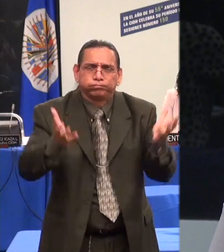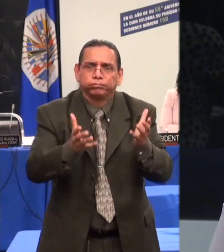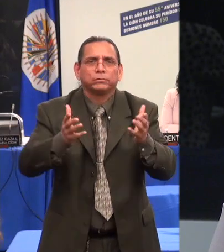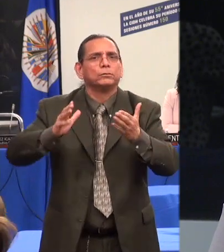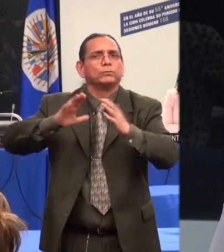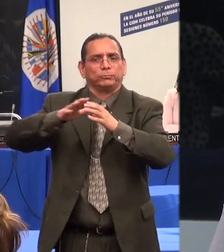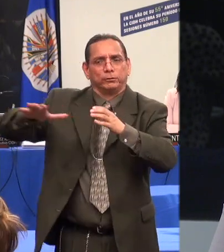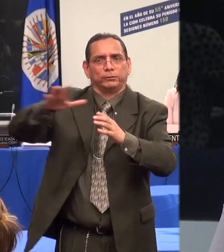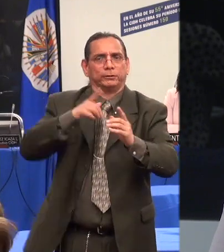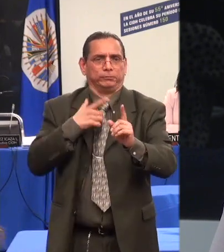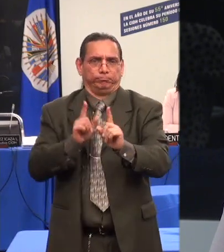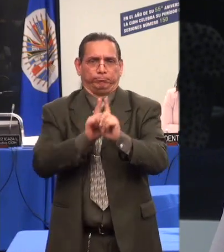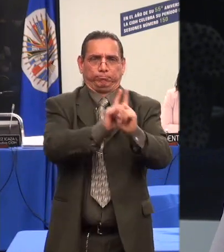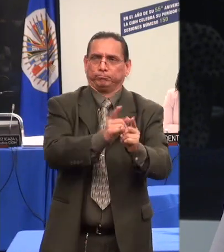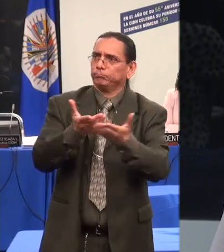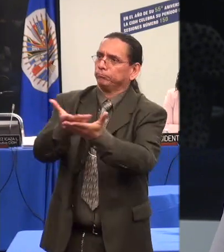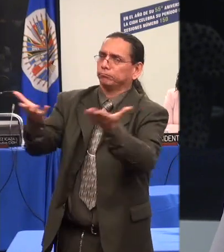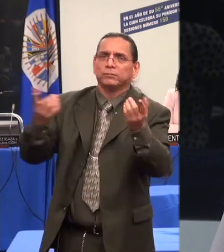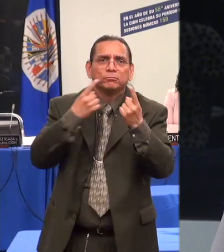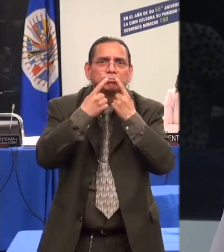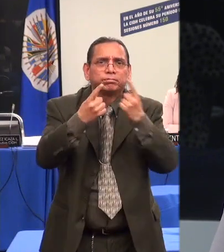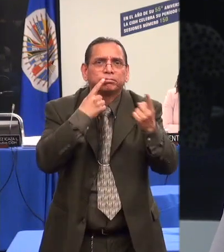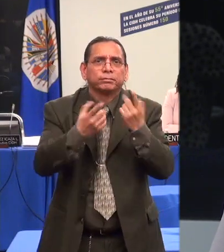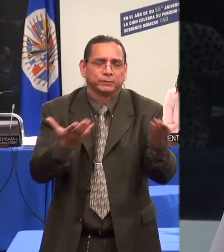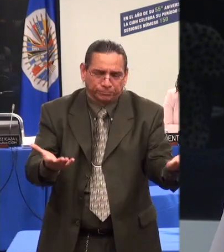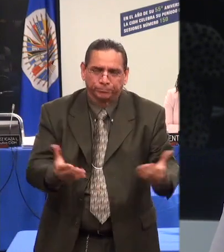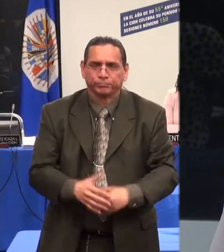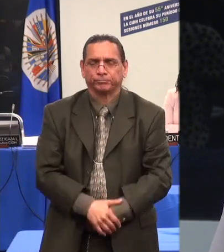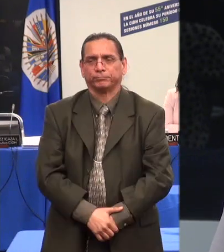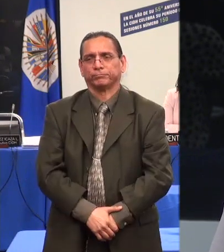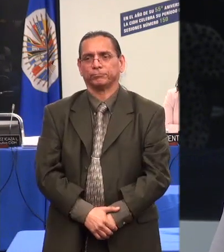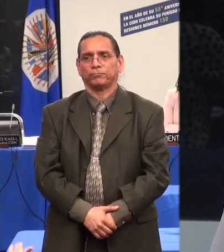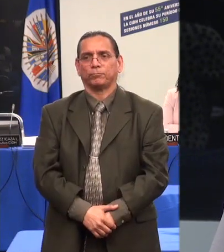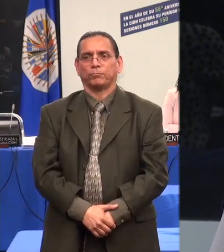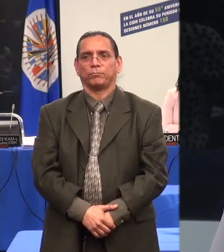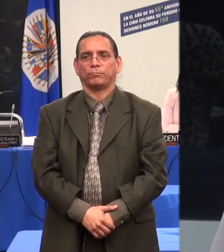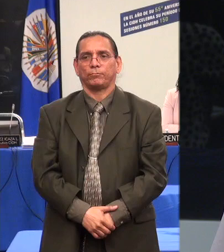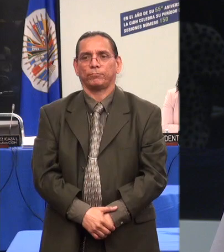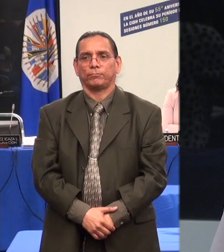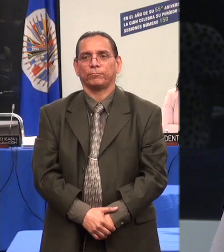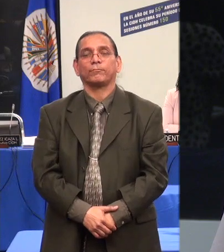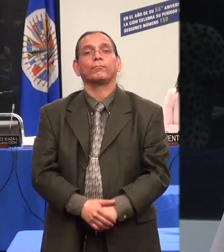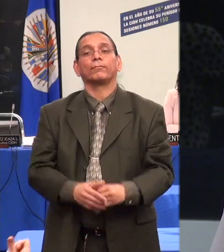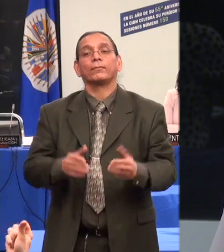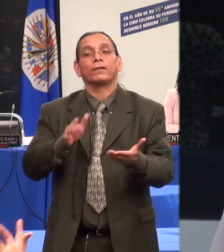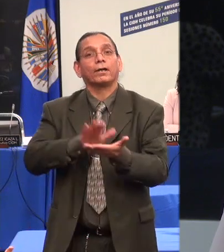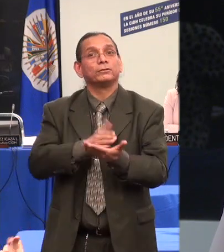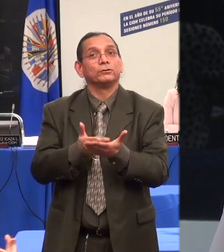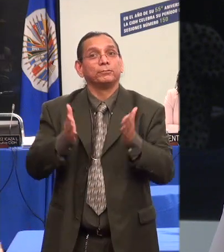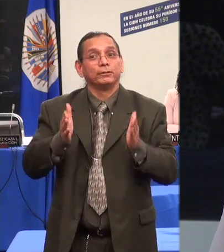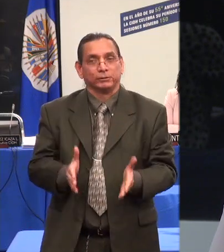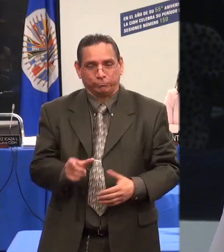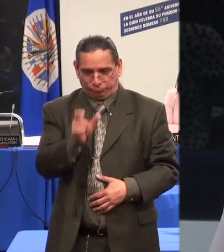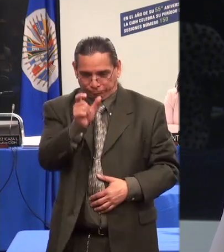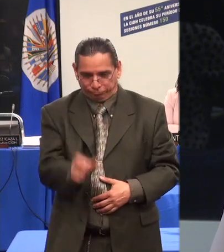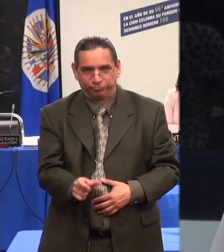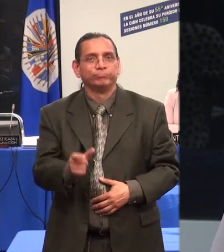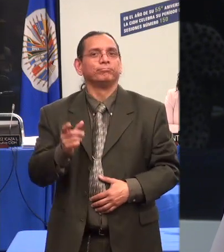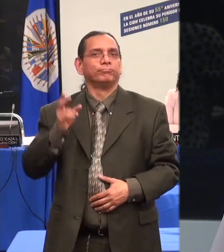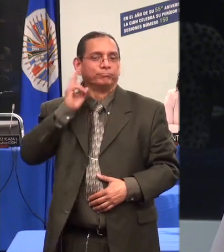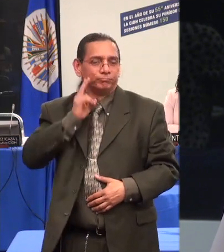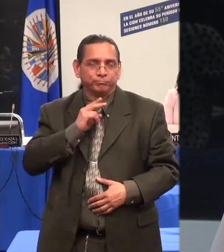we also welcome the presence of an interpreter, a sign language interpreter who is